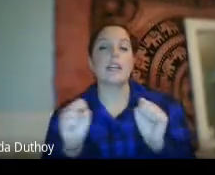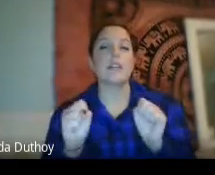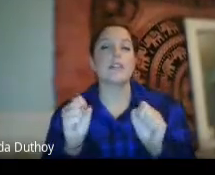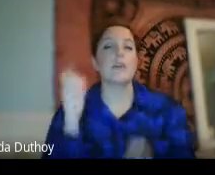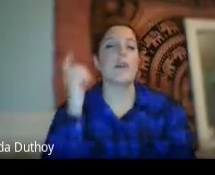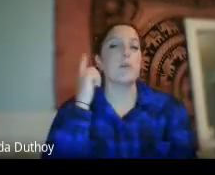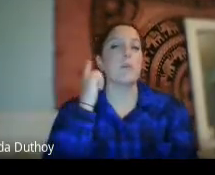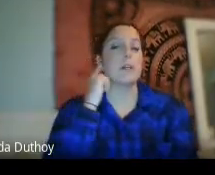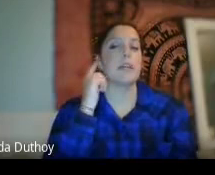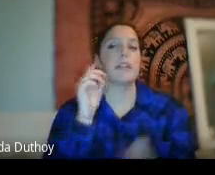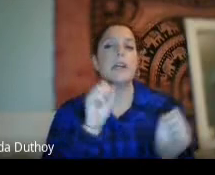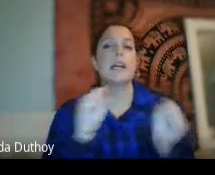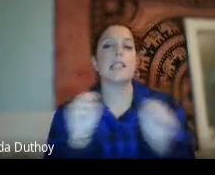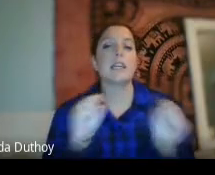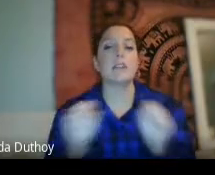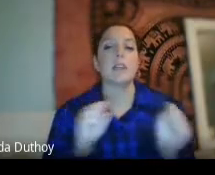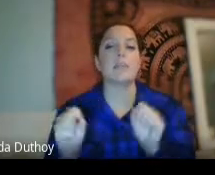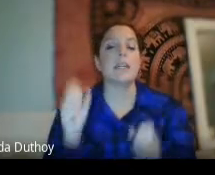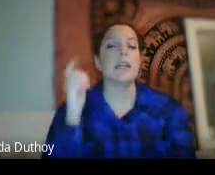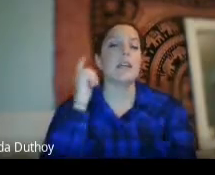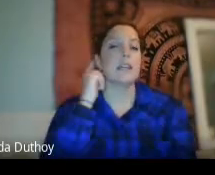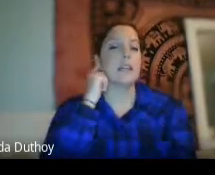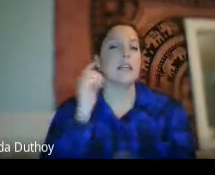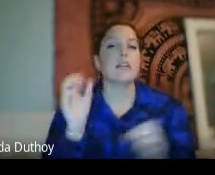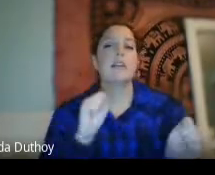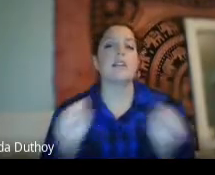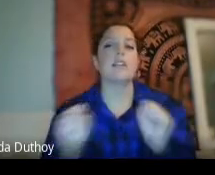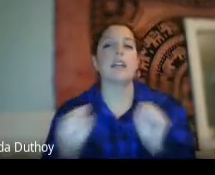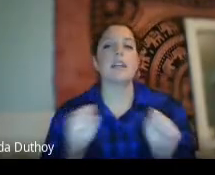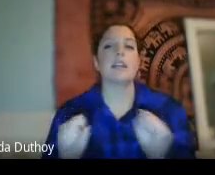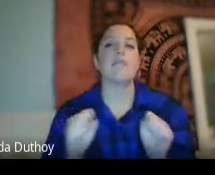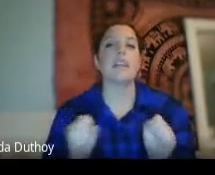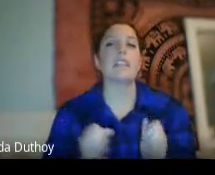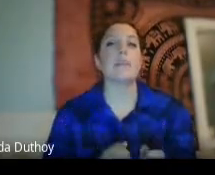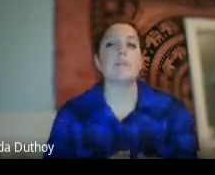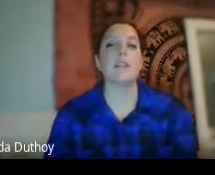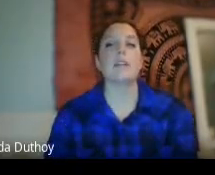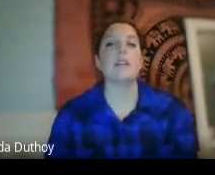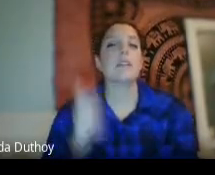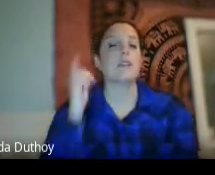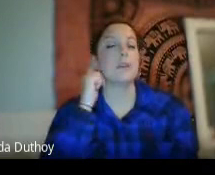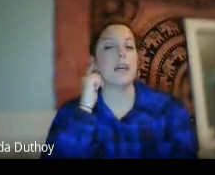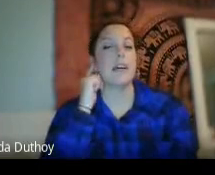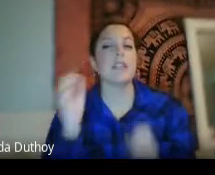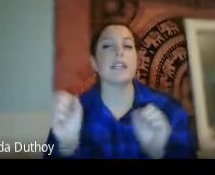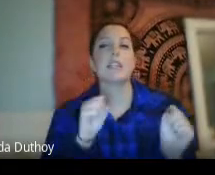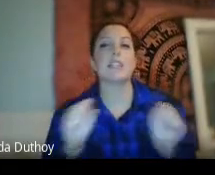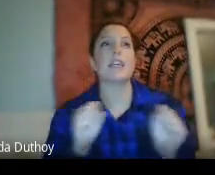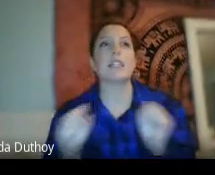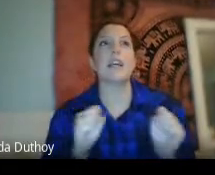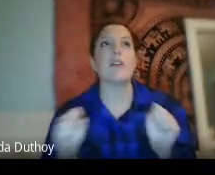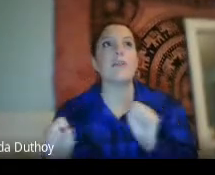shake. So you have your 1 and then your S hand shapes. Here, shake, right? Sometimes the thunder is so loud that it